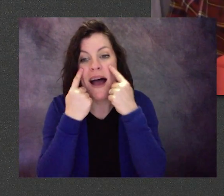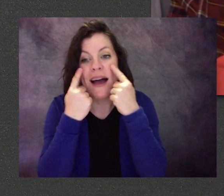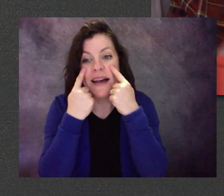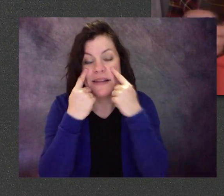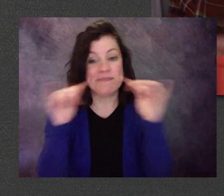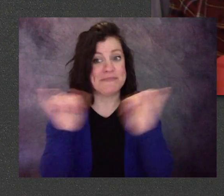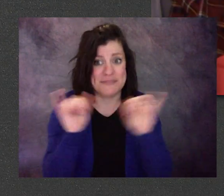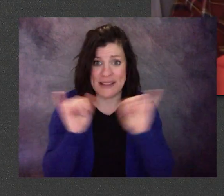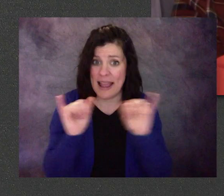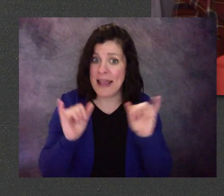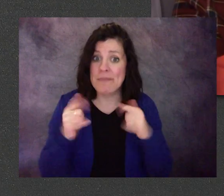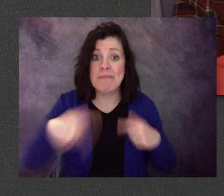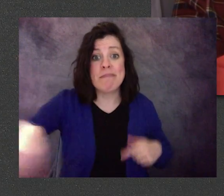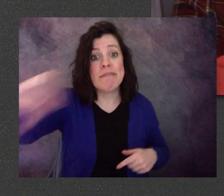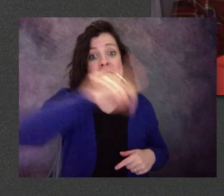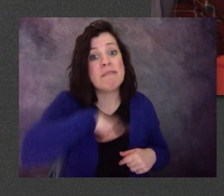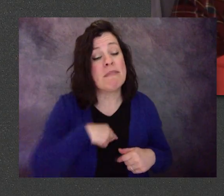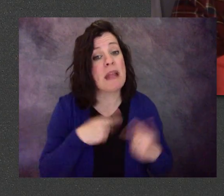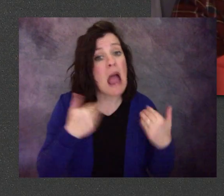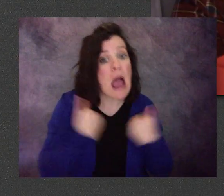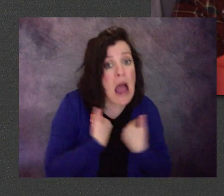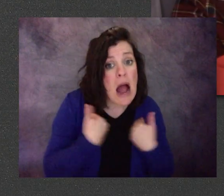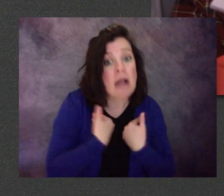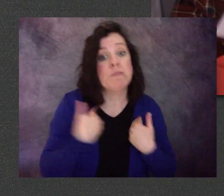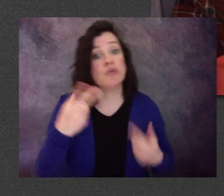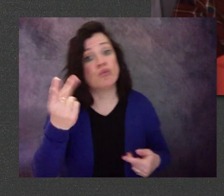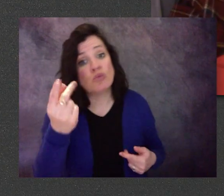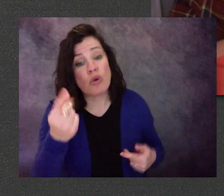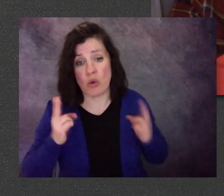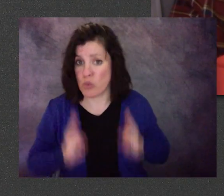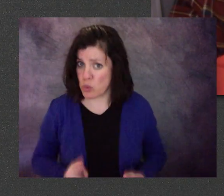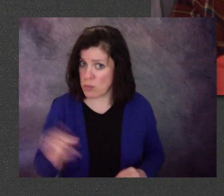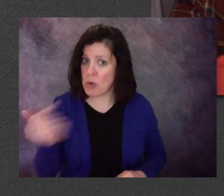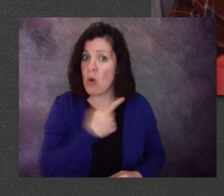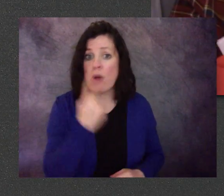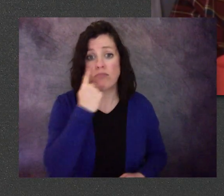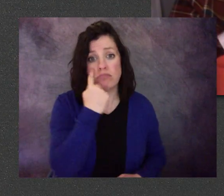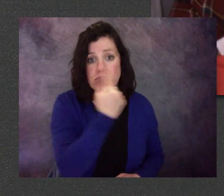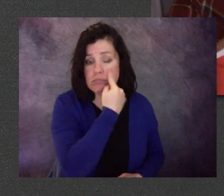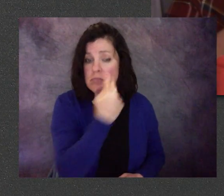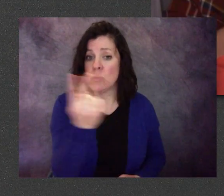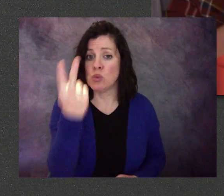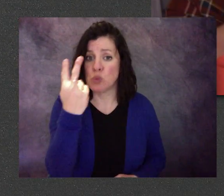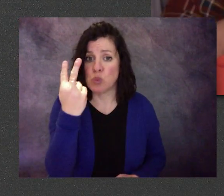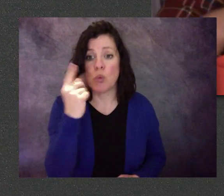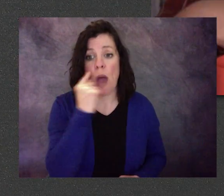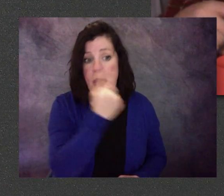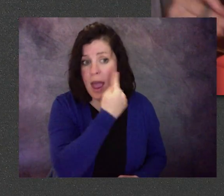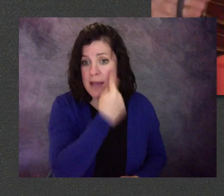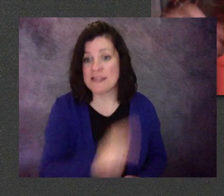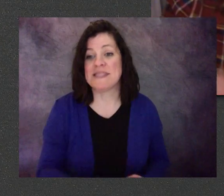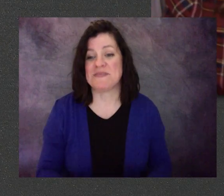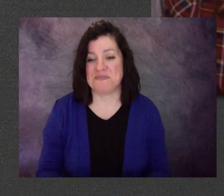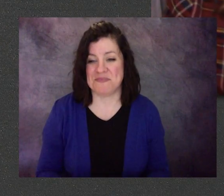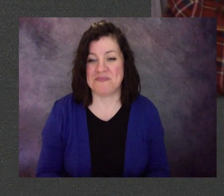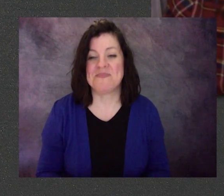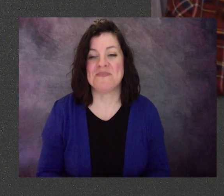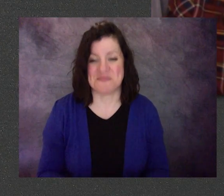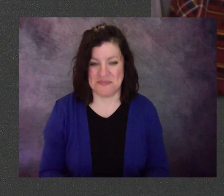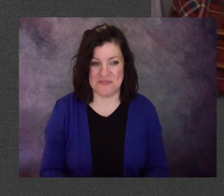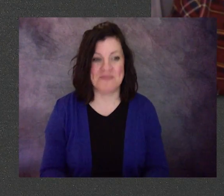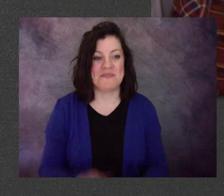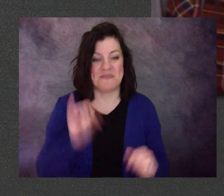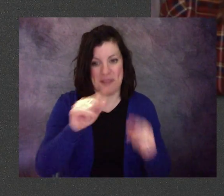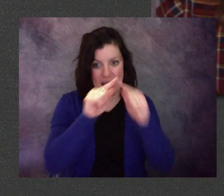dogs and humans, have eyes. So our Clifford needs 2 eyes. So I'm going to cut out 2 circles for